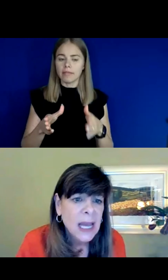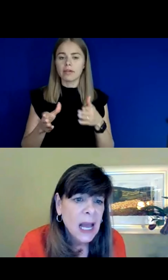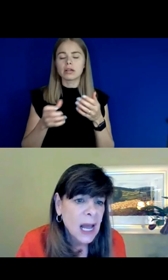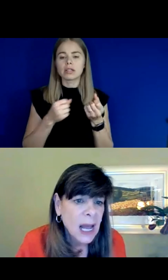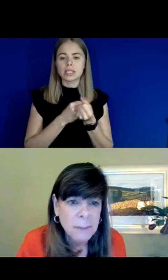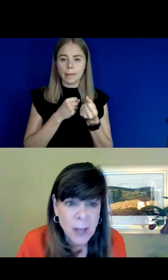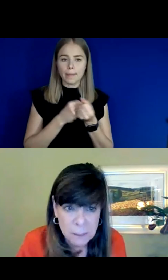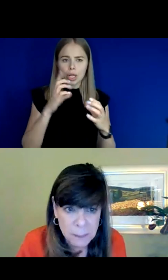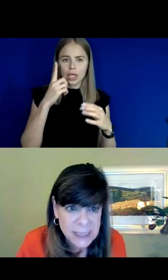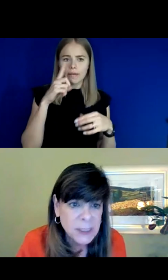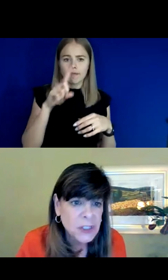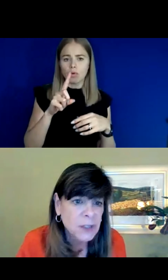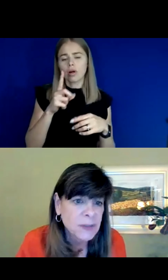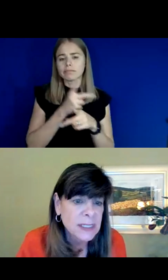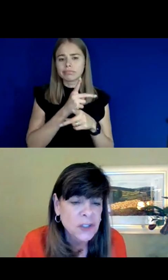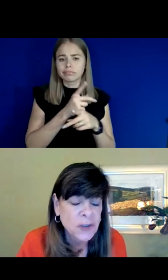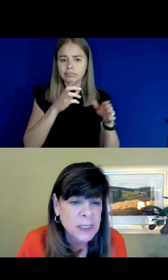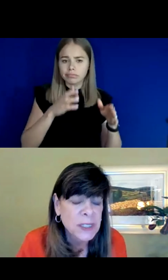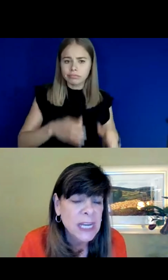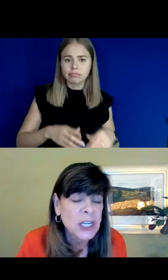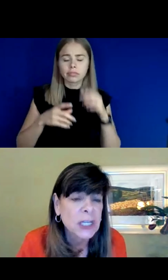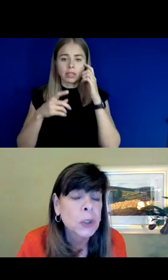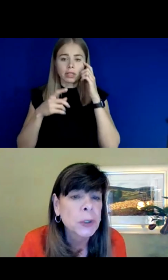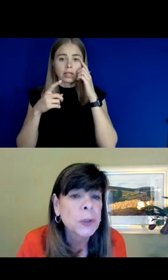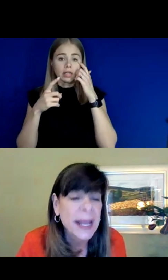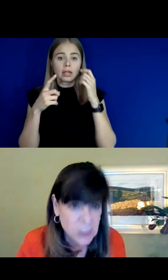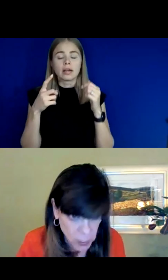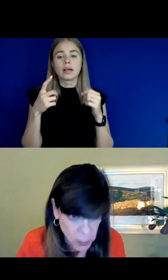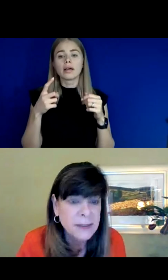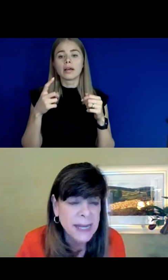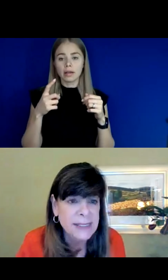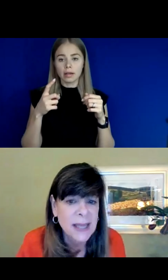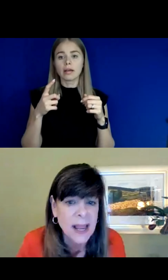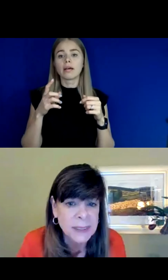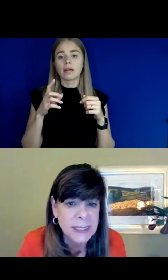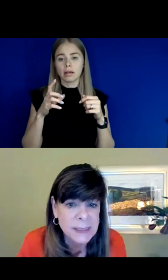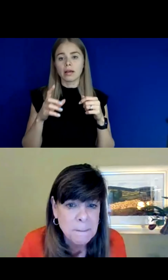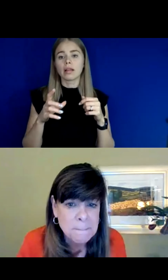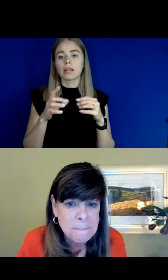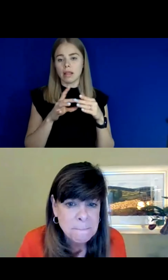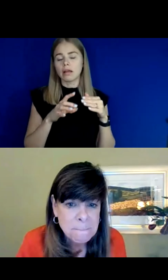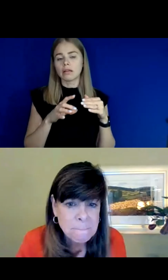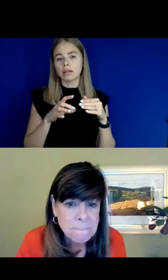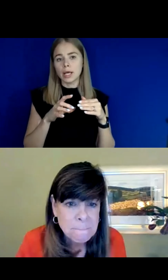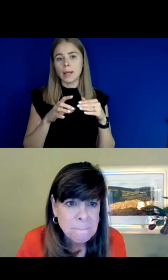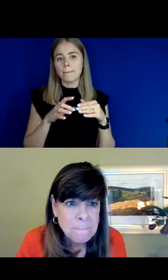services, ombudsman services and transportation grew as well. Next slide, please.